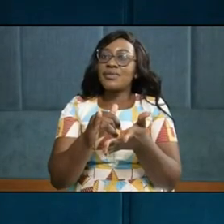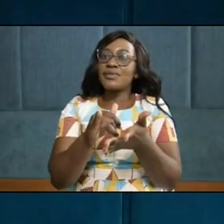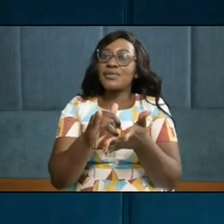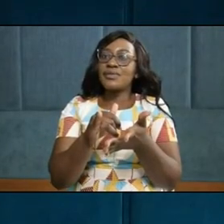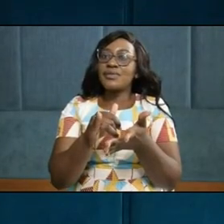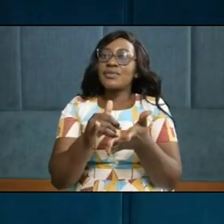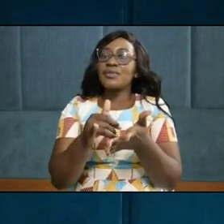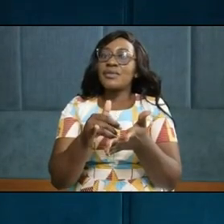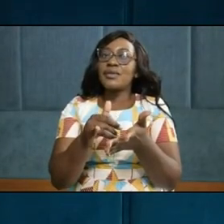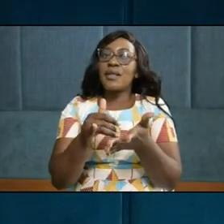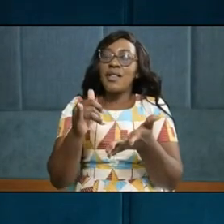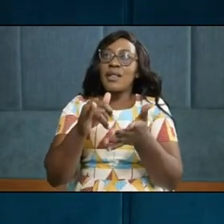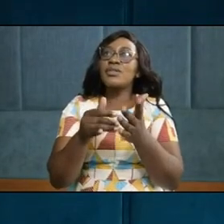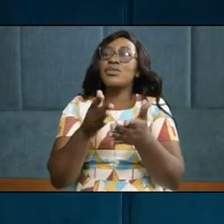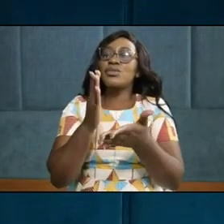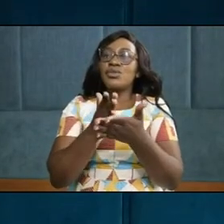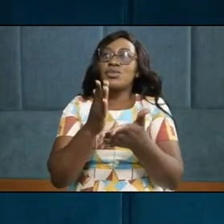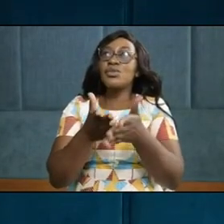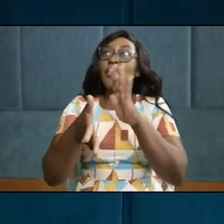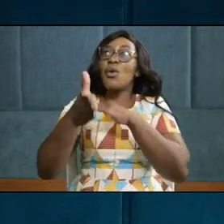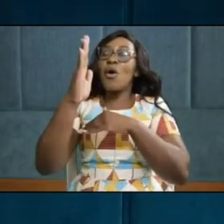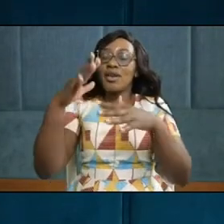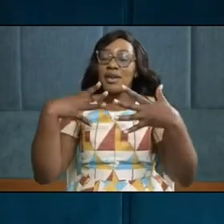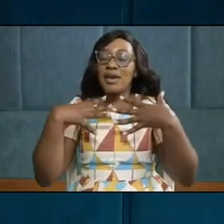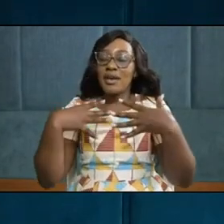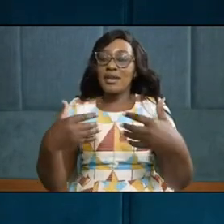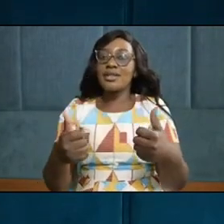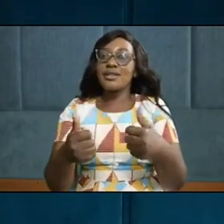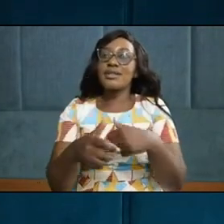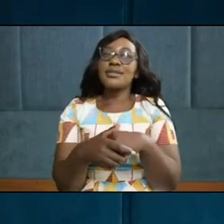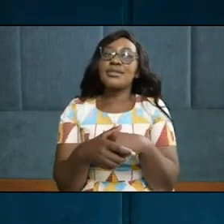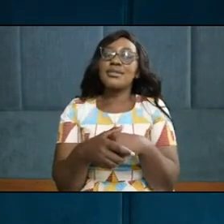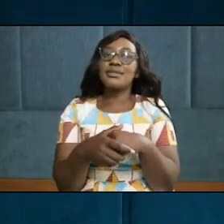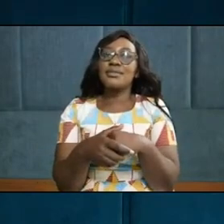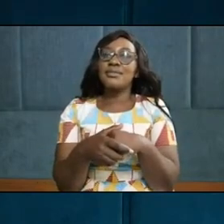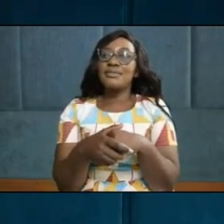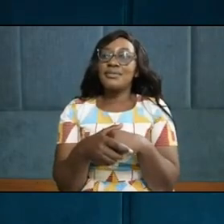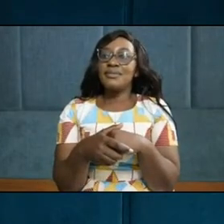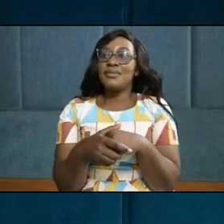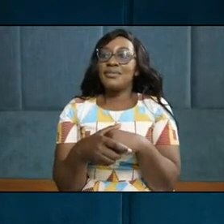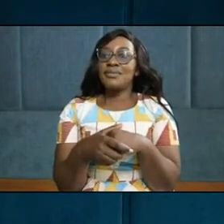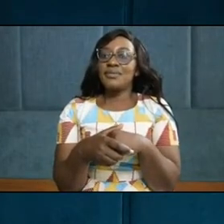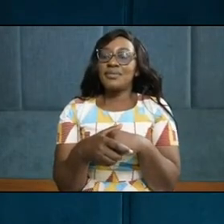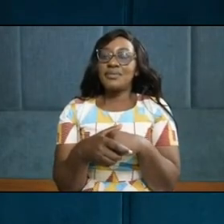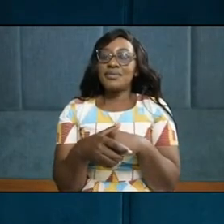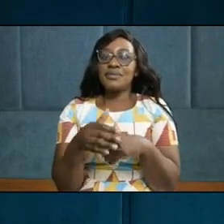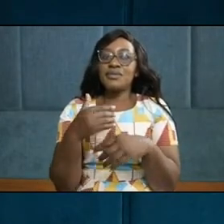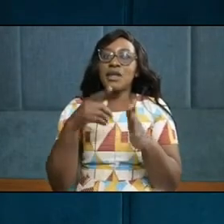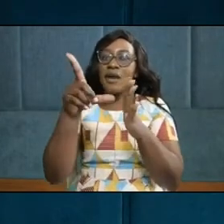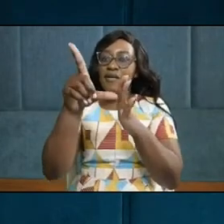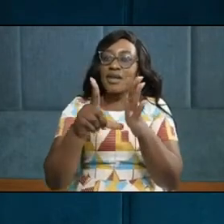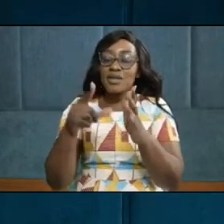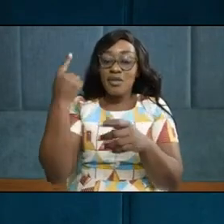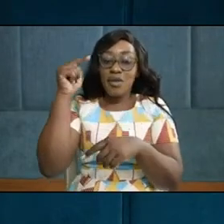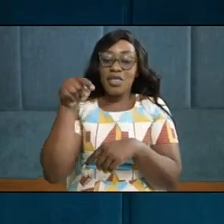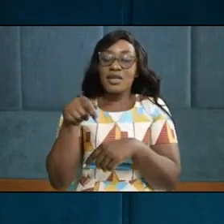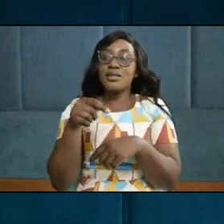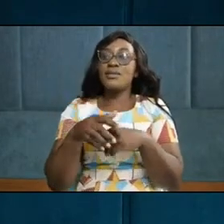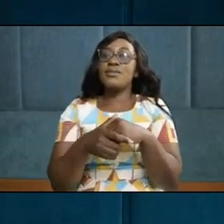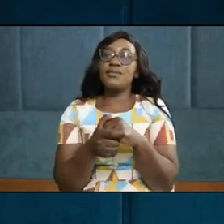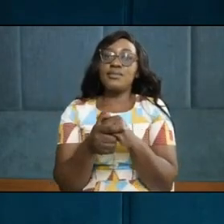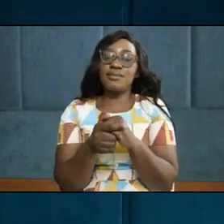that God heals. Ah, you've learned that God heals. Uh-huh. Edgar, did you have a lesson from this? Yes. Yes, tell